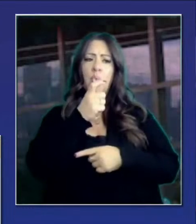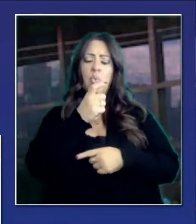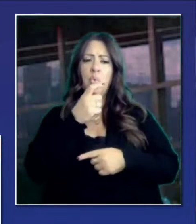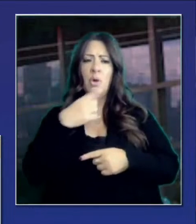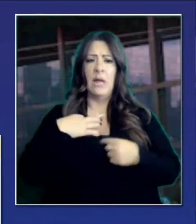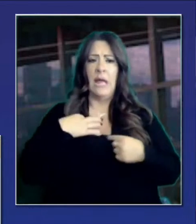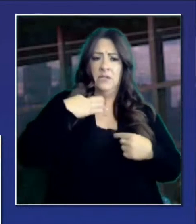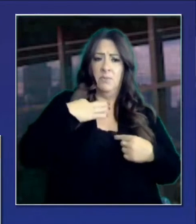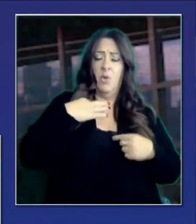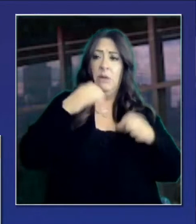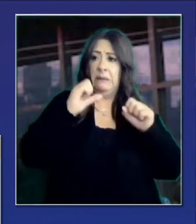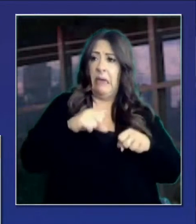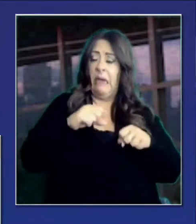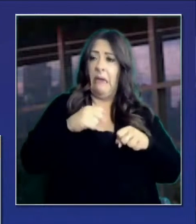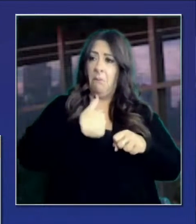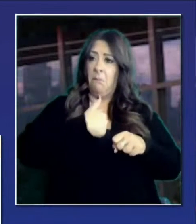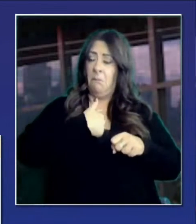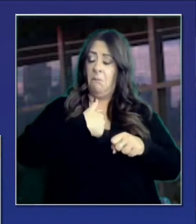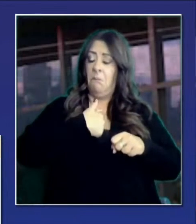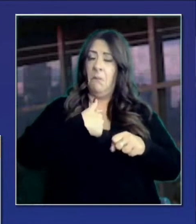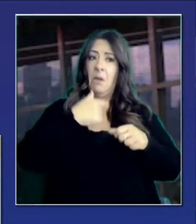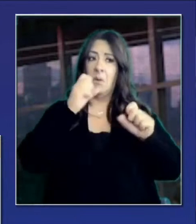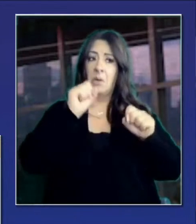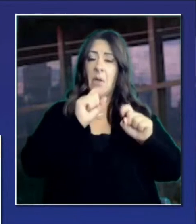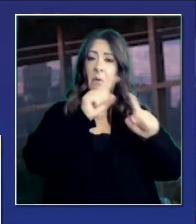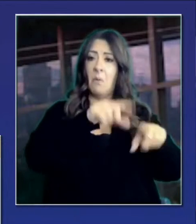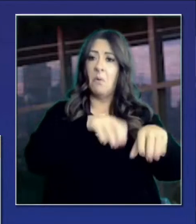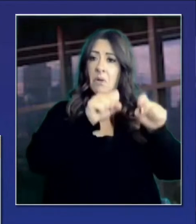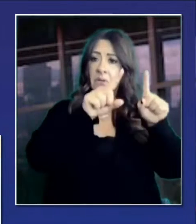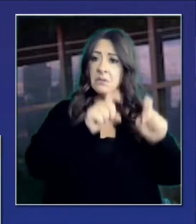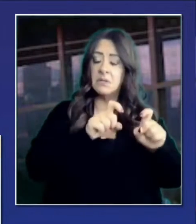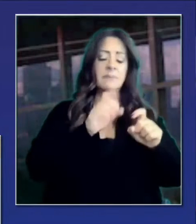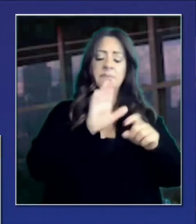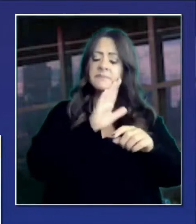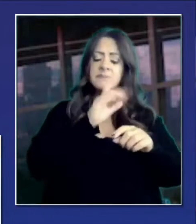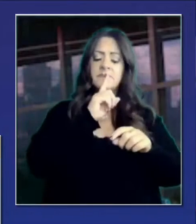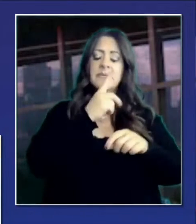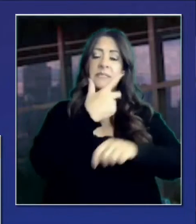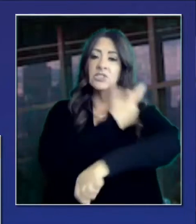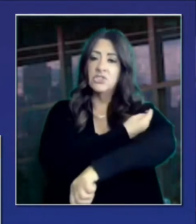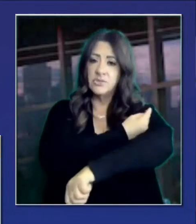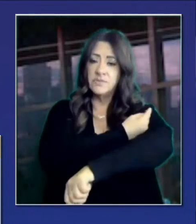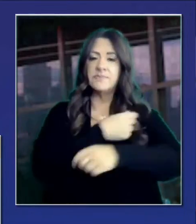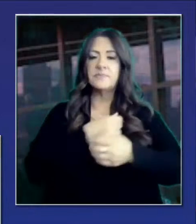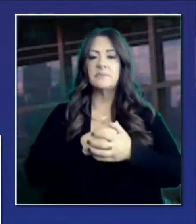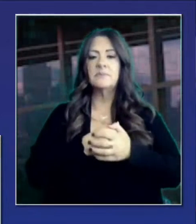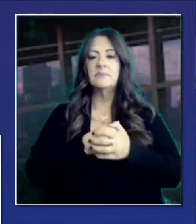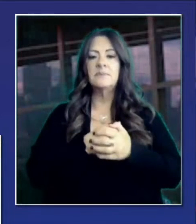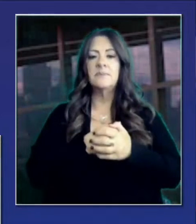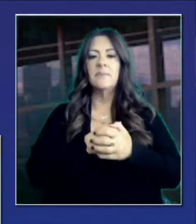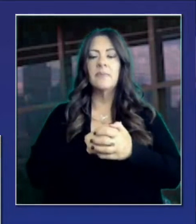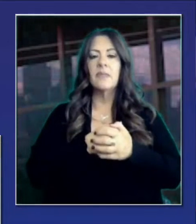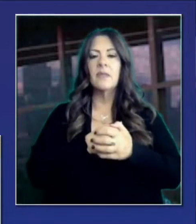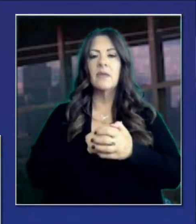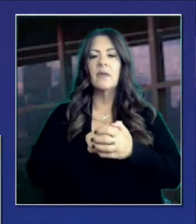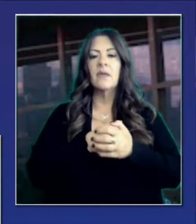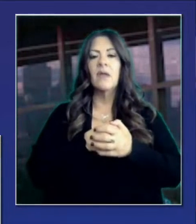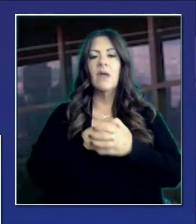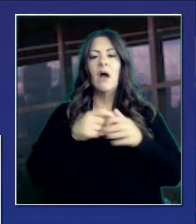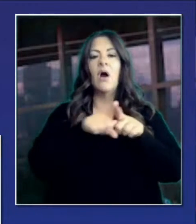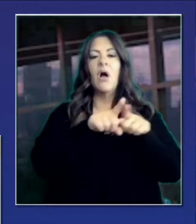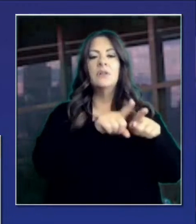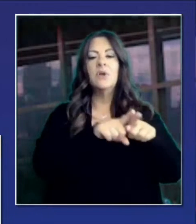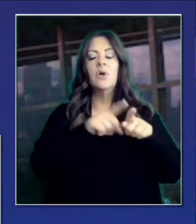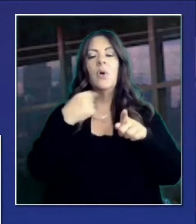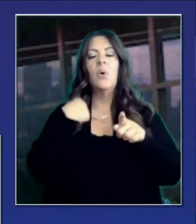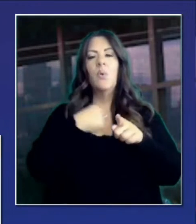with the 65 plus cohort that we have advanced. We'll talk a little bit more about that in a second. We're also looking to